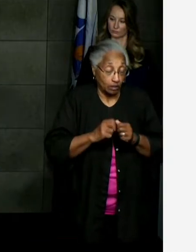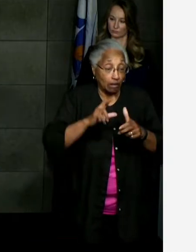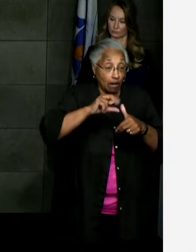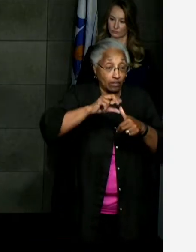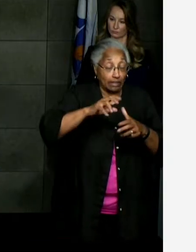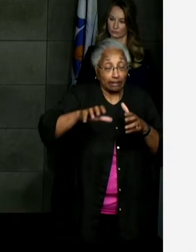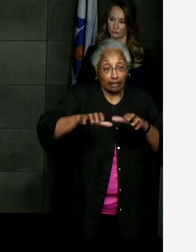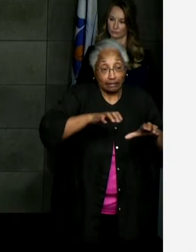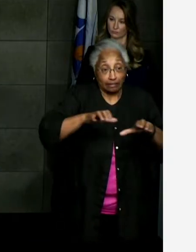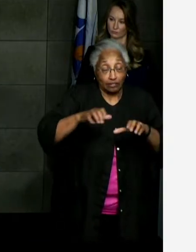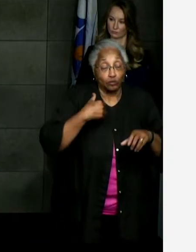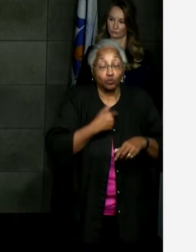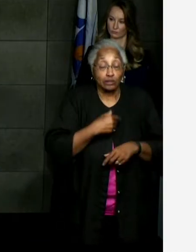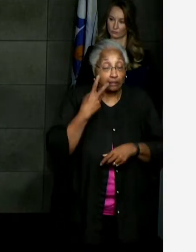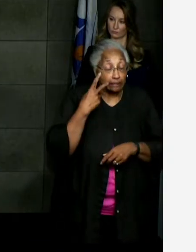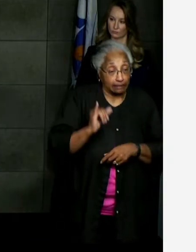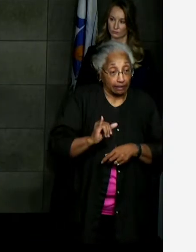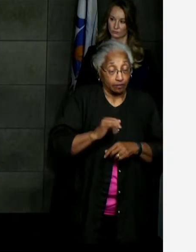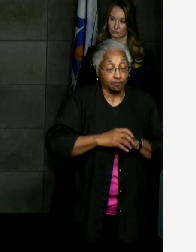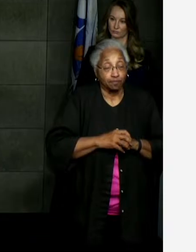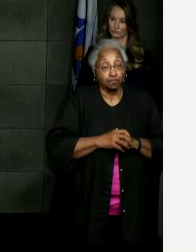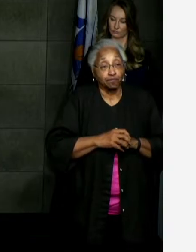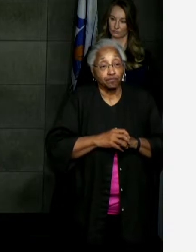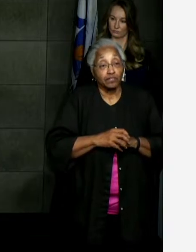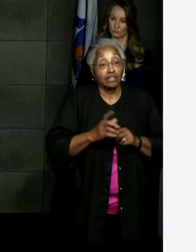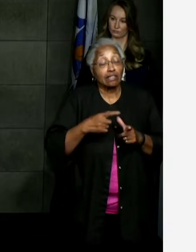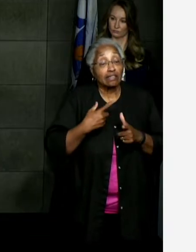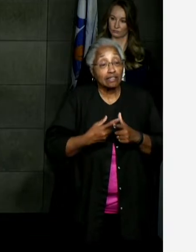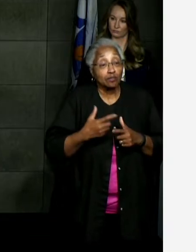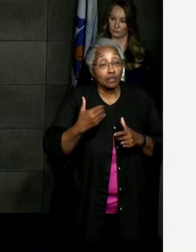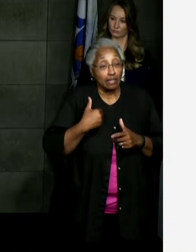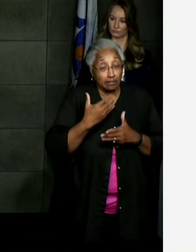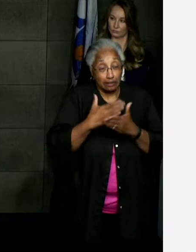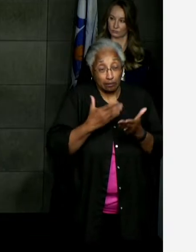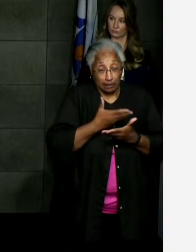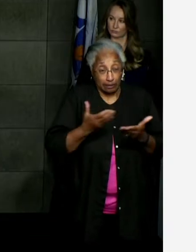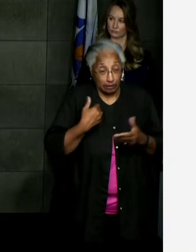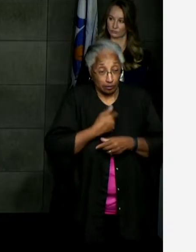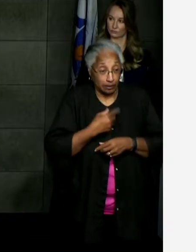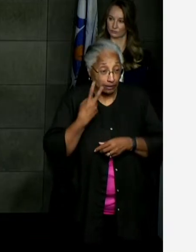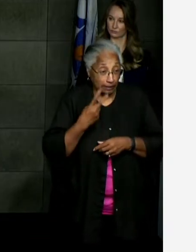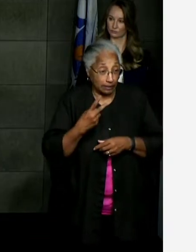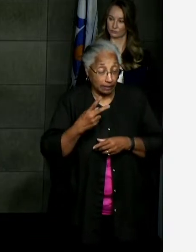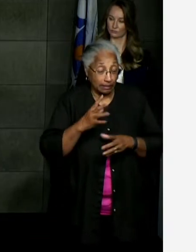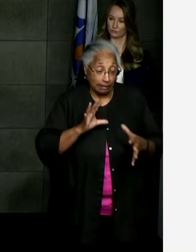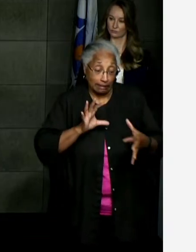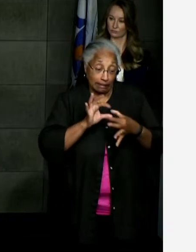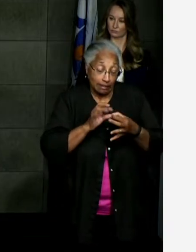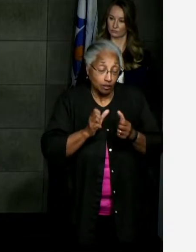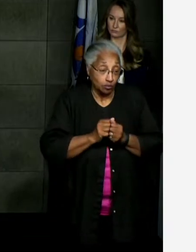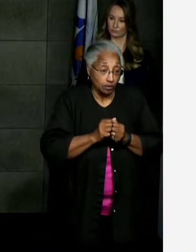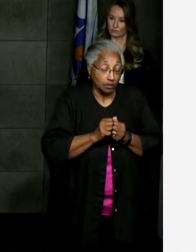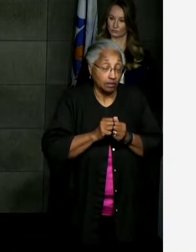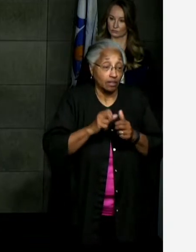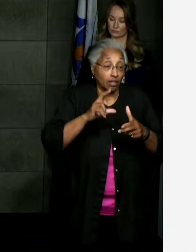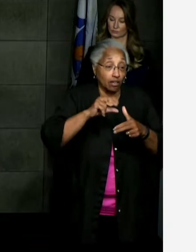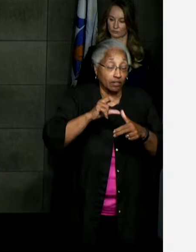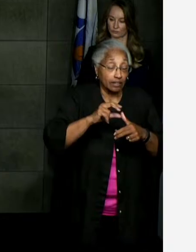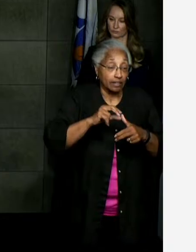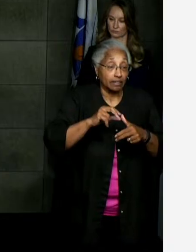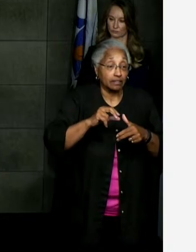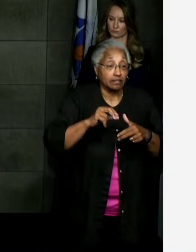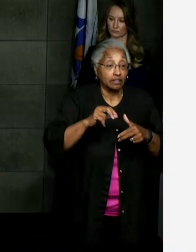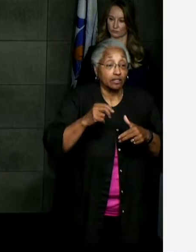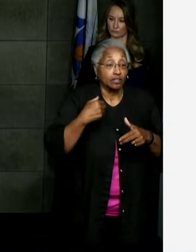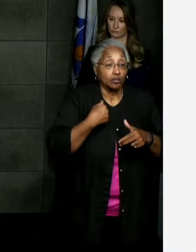So we're seeing that. And when it comes to, some of the factors that we see associated with hurricane season, we're not really seeing any changes in the